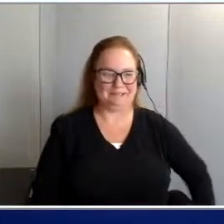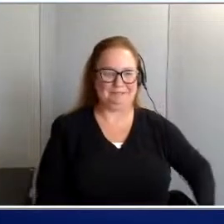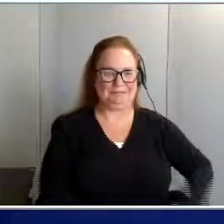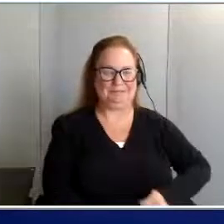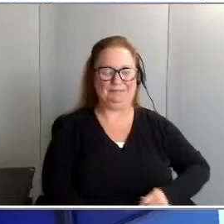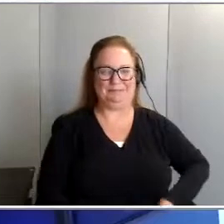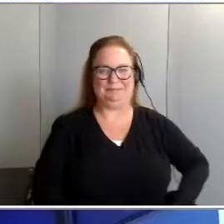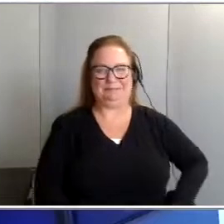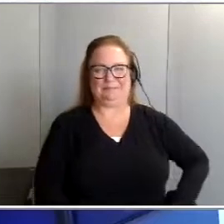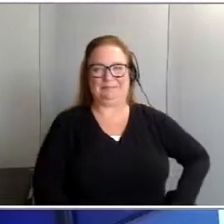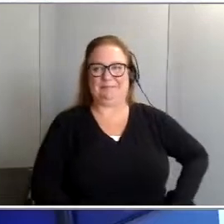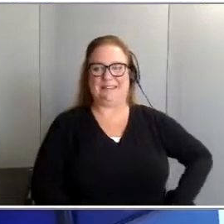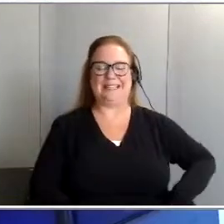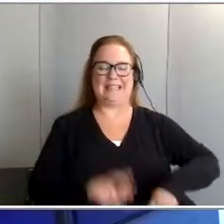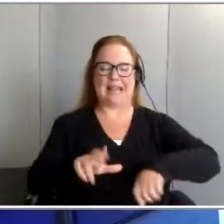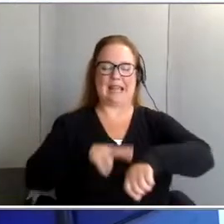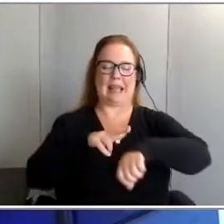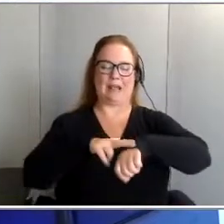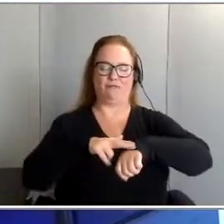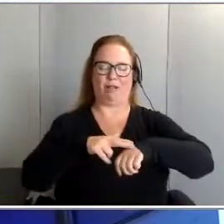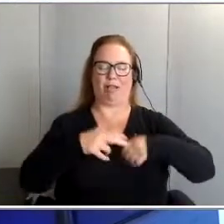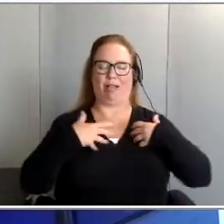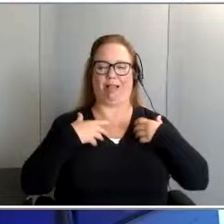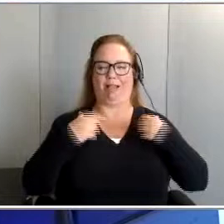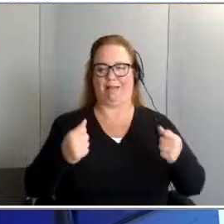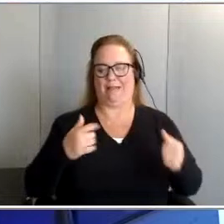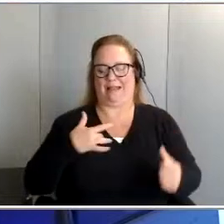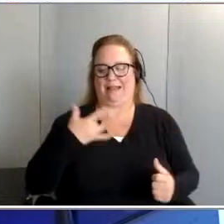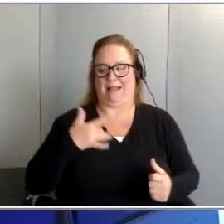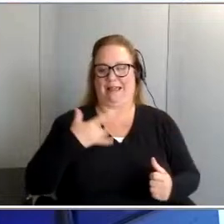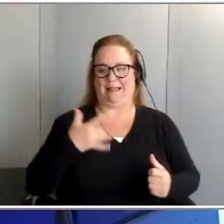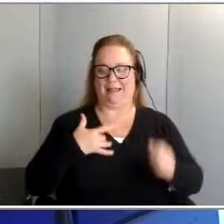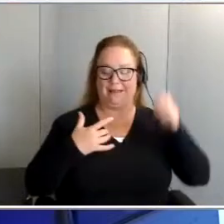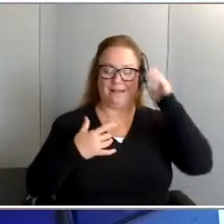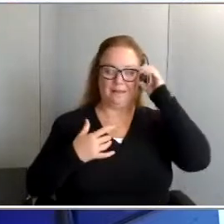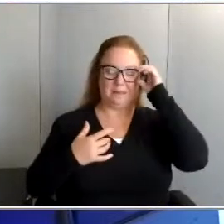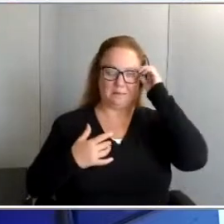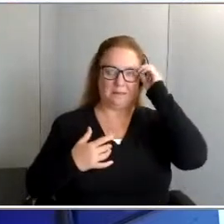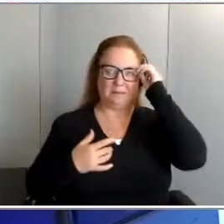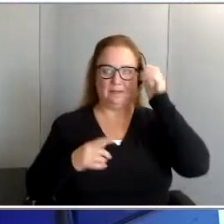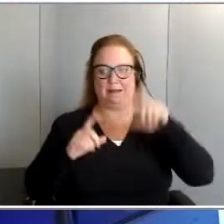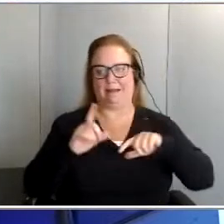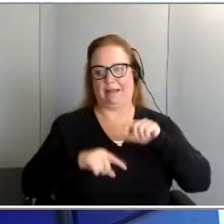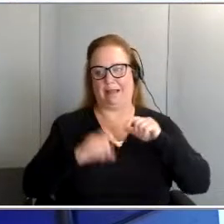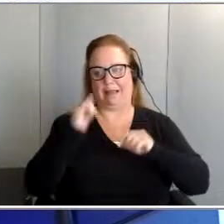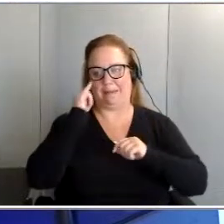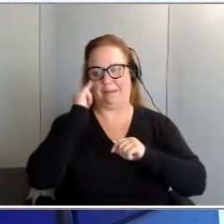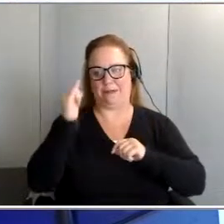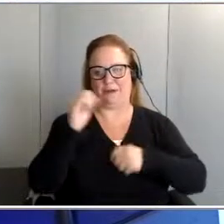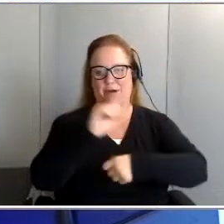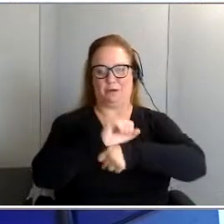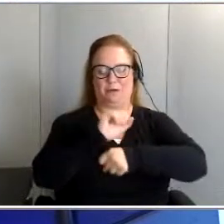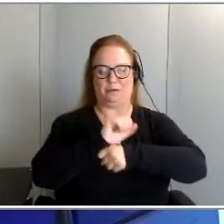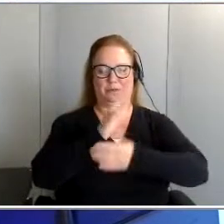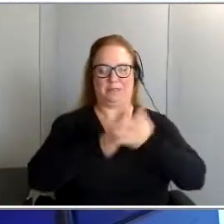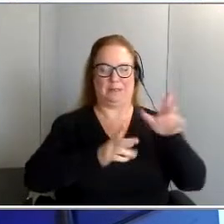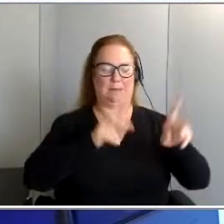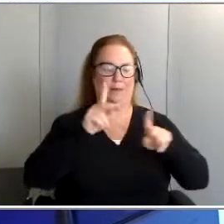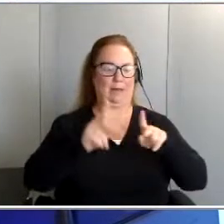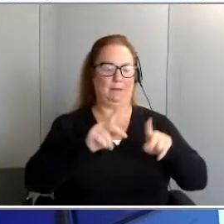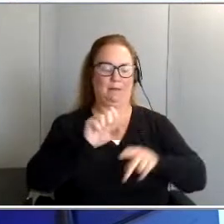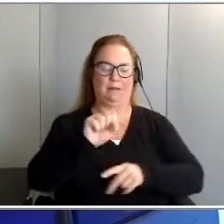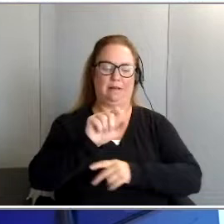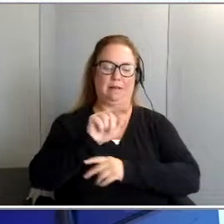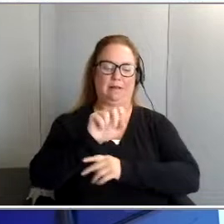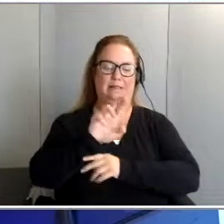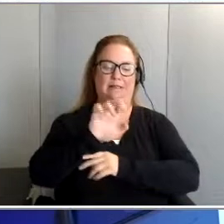healing that I think we get from our pets every day. I can't imagine how well it works for somebody just in a kind of a sterile environment in a hospital